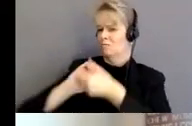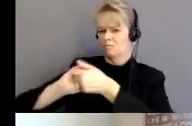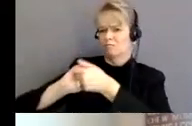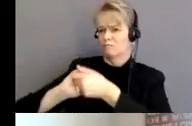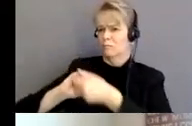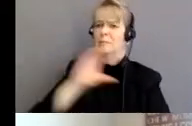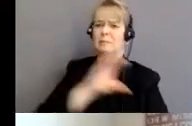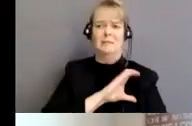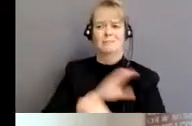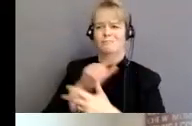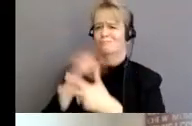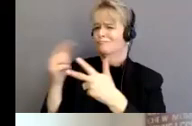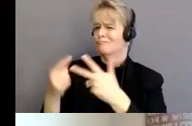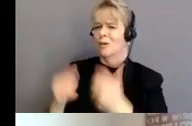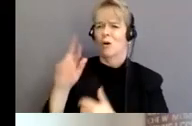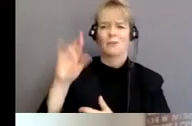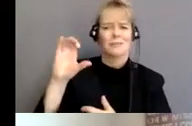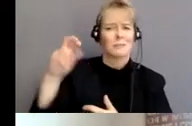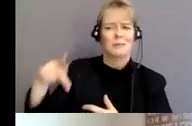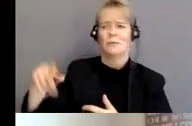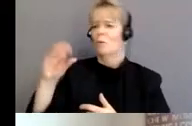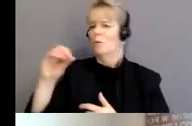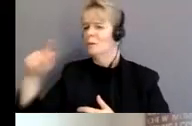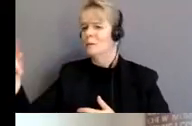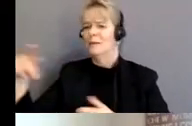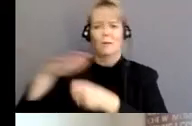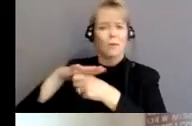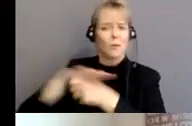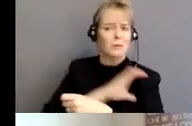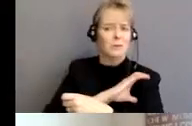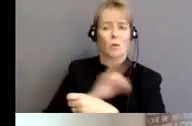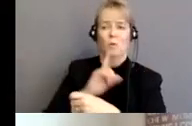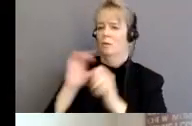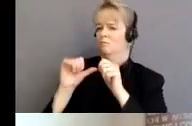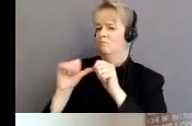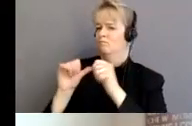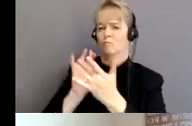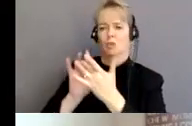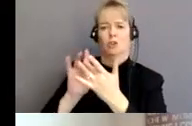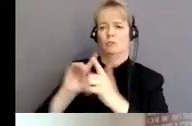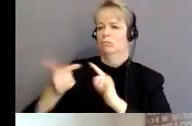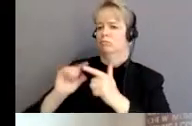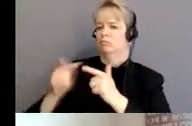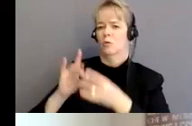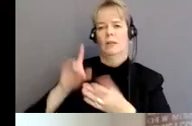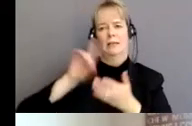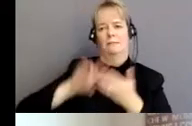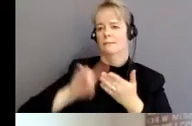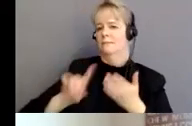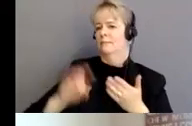the OPP, local police services. We communicate regularly on cases. So, if we get a case